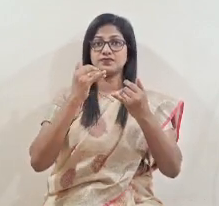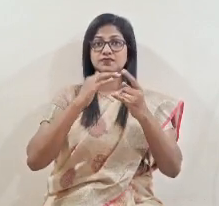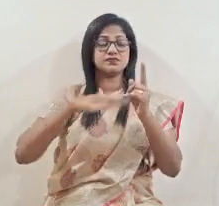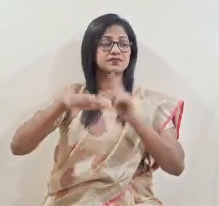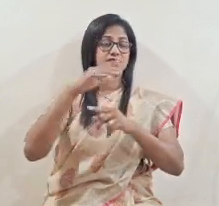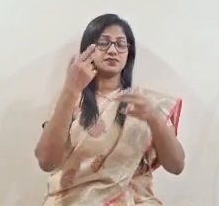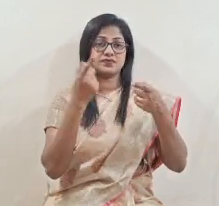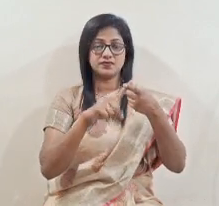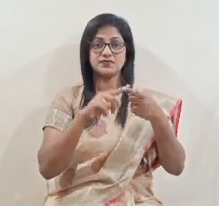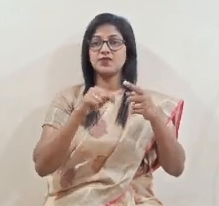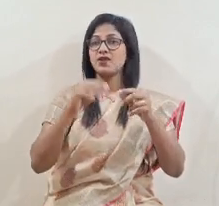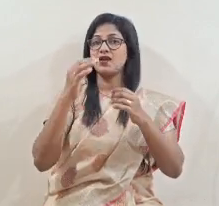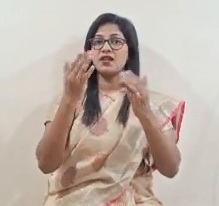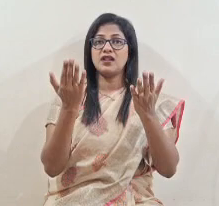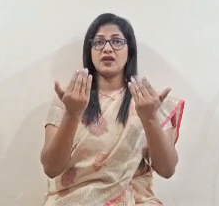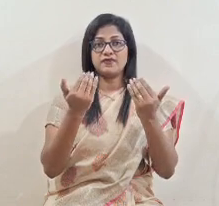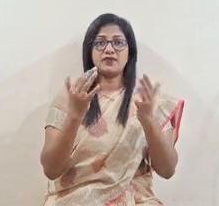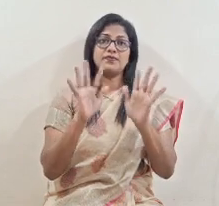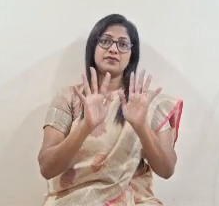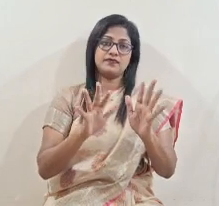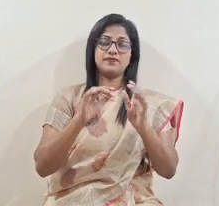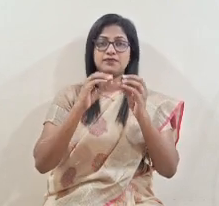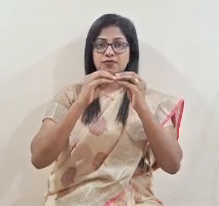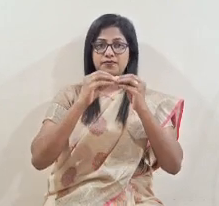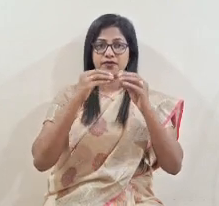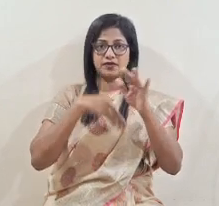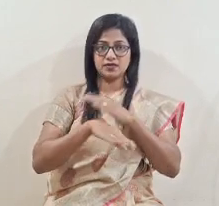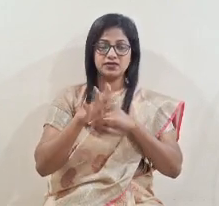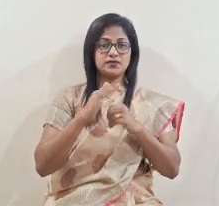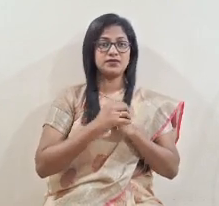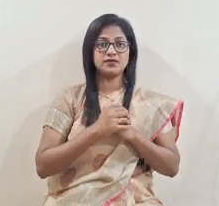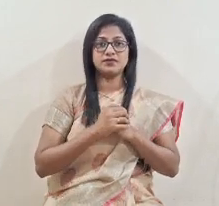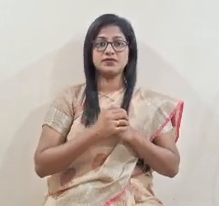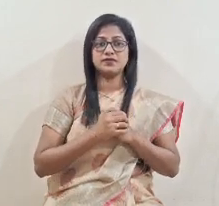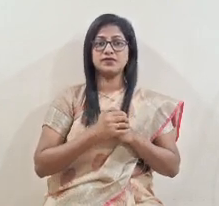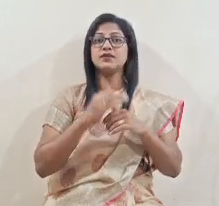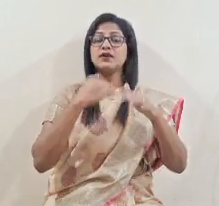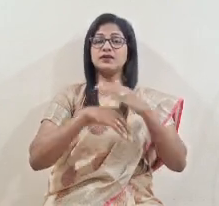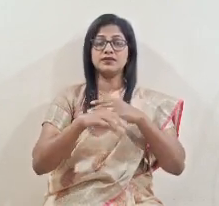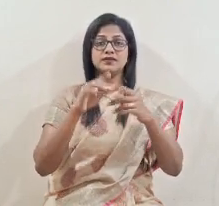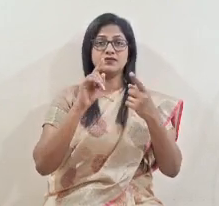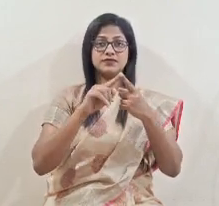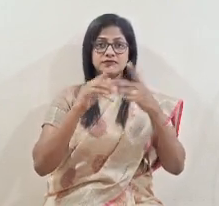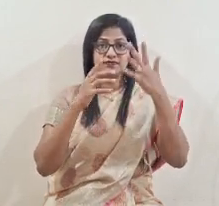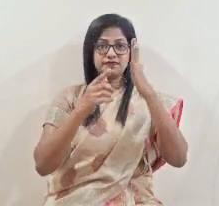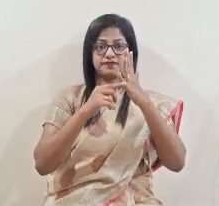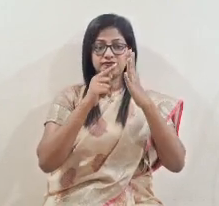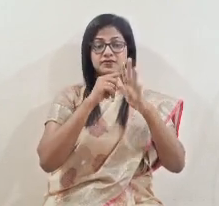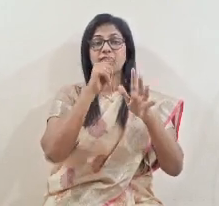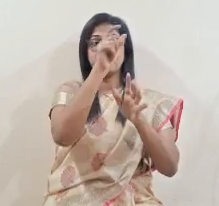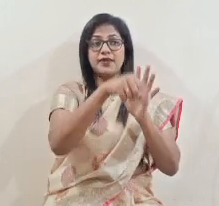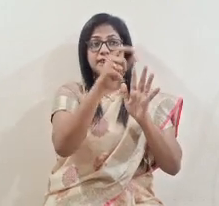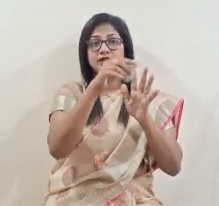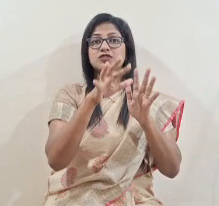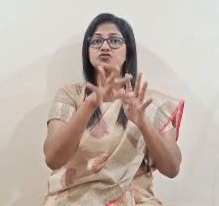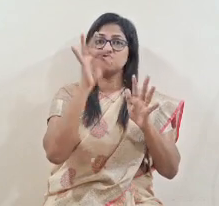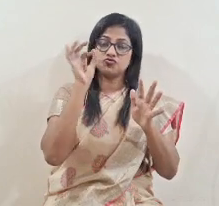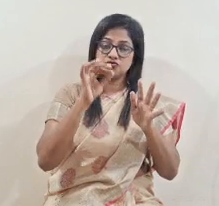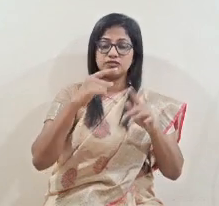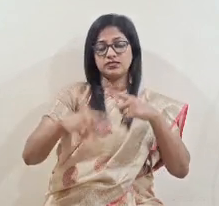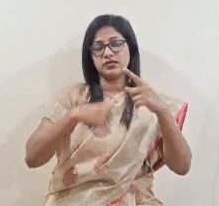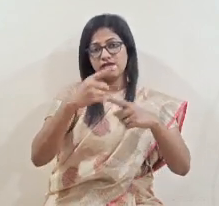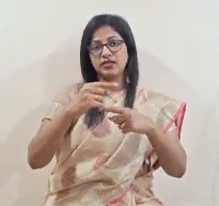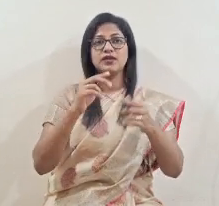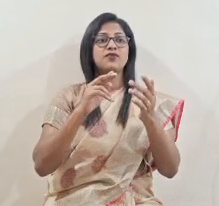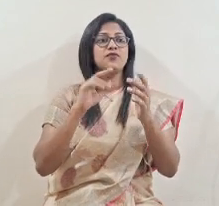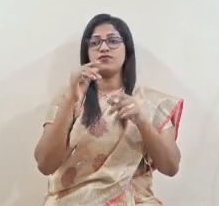ferry service which is available in the Mumbai city. For doing this, there are 5 parameters which have been selected. First is individual preference of daily and non-daily